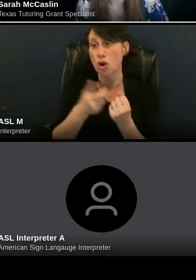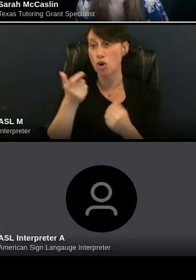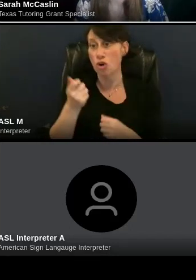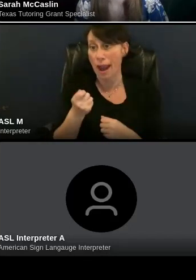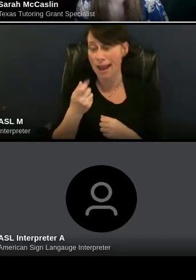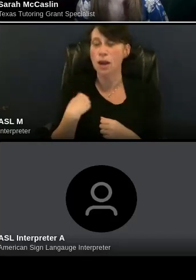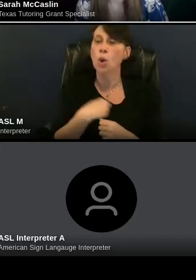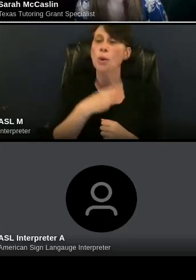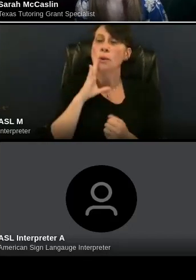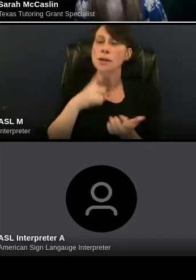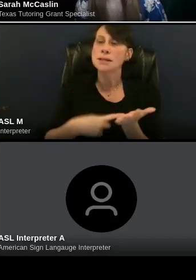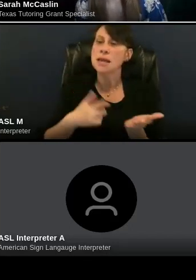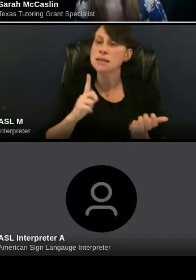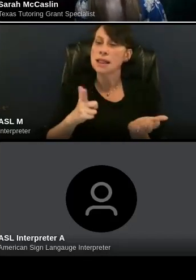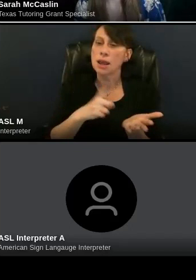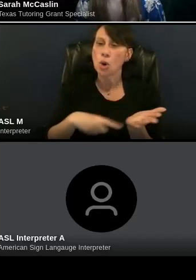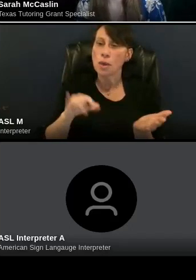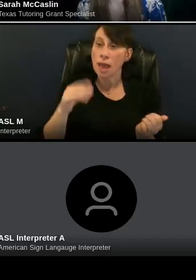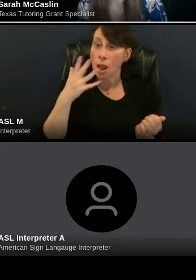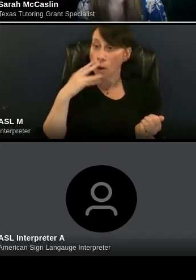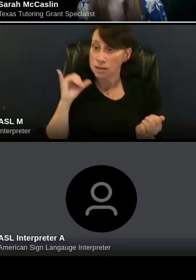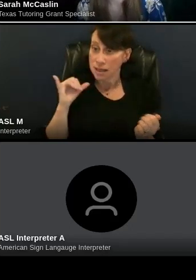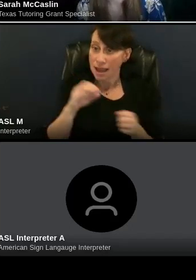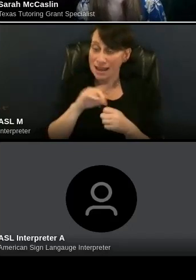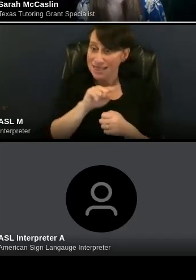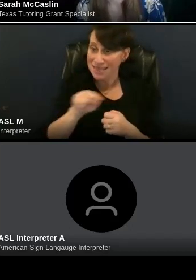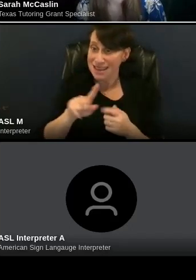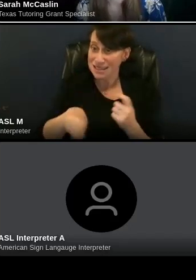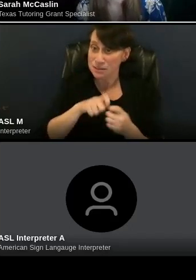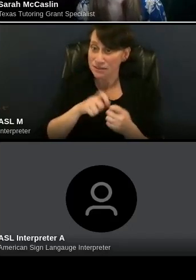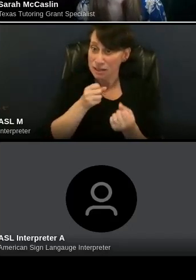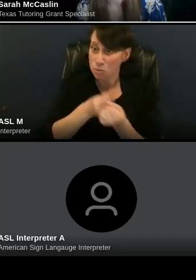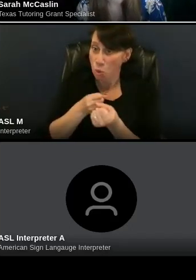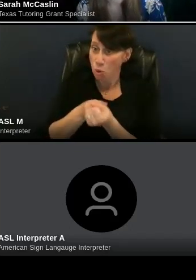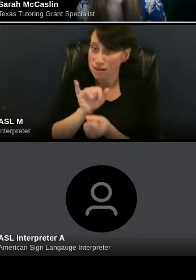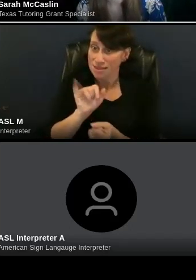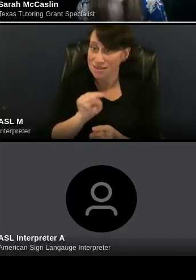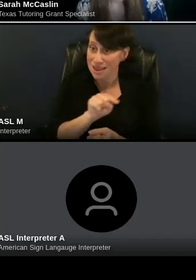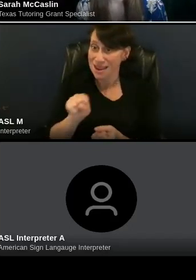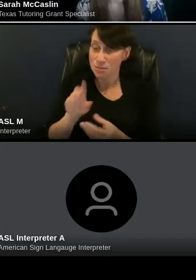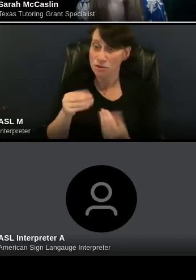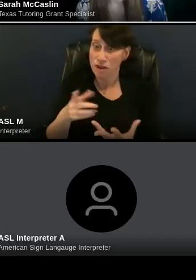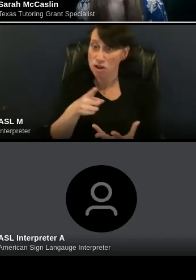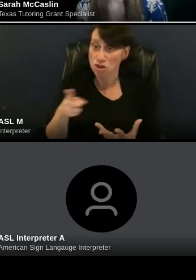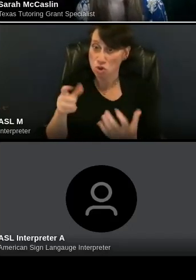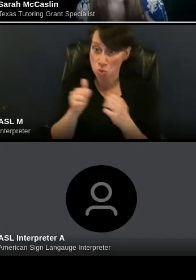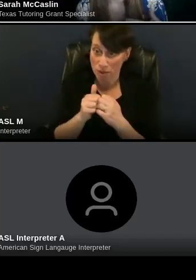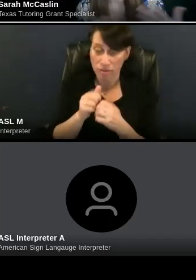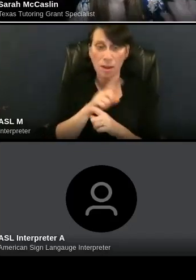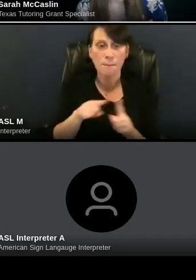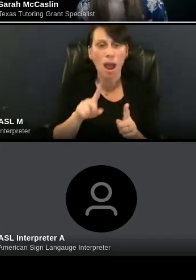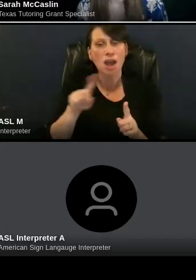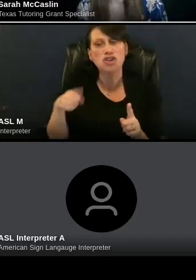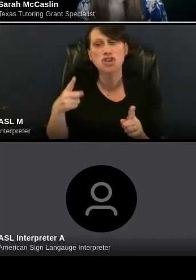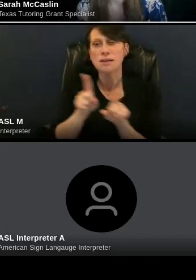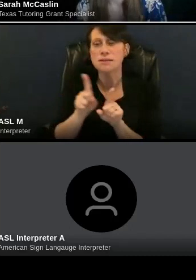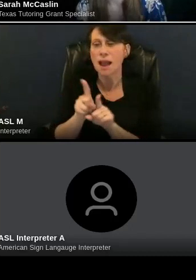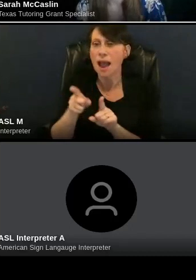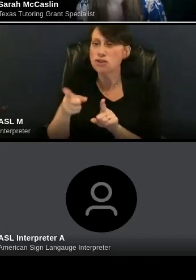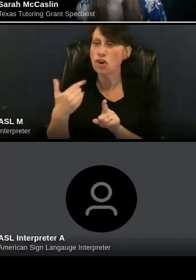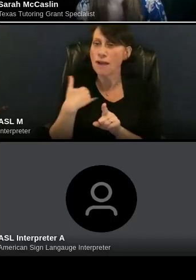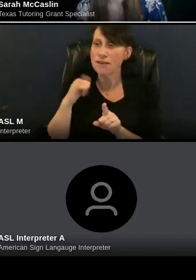We'll talk later about what that looks like and these specific supports that they provide you guys with. But just as you're having